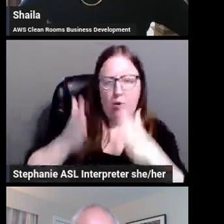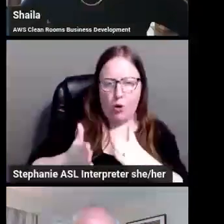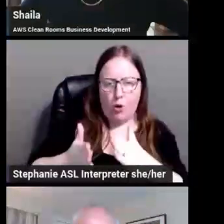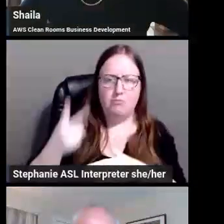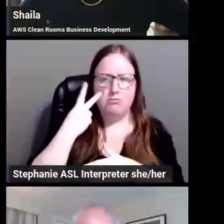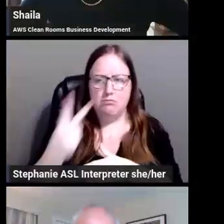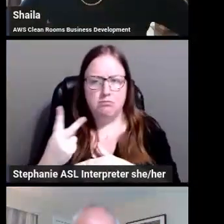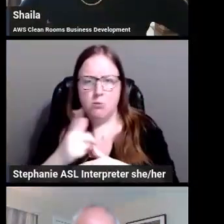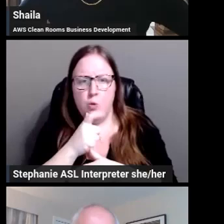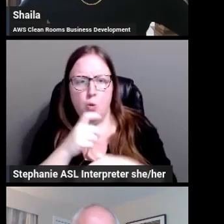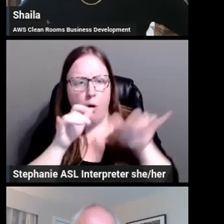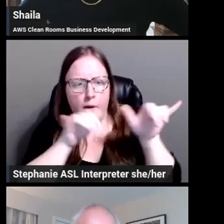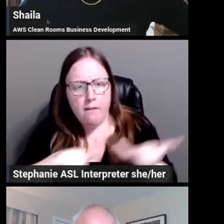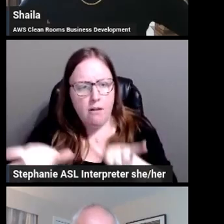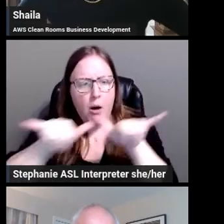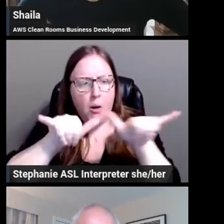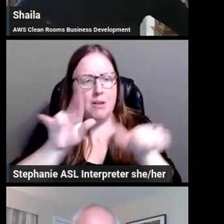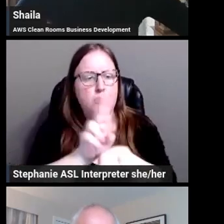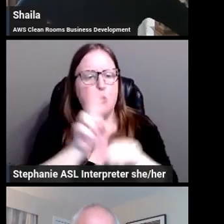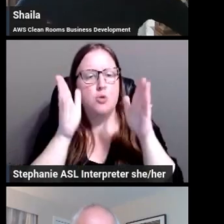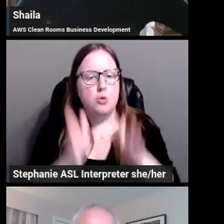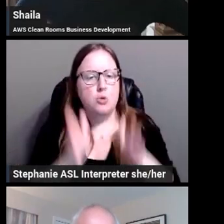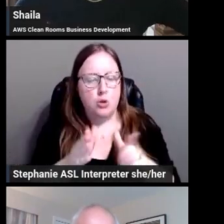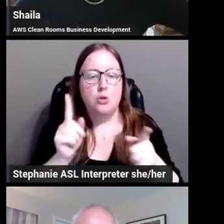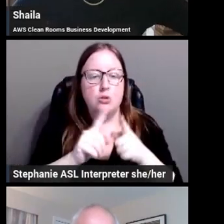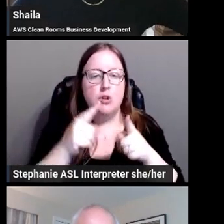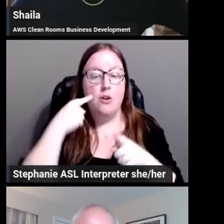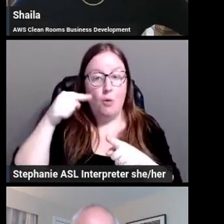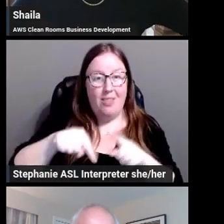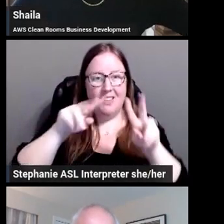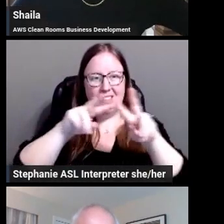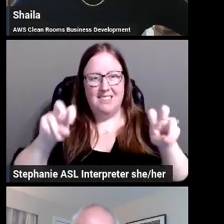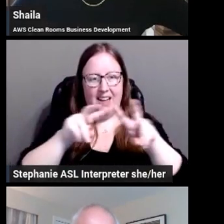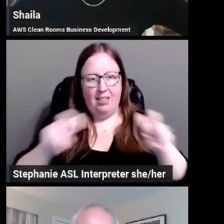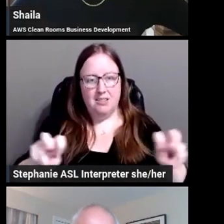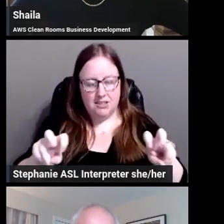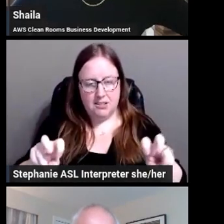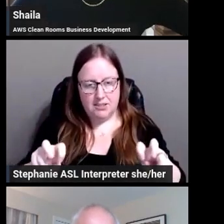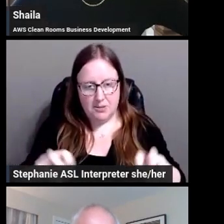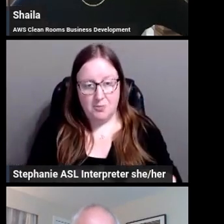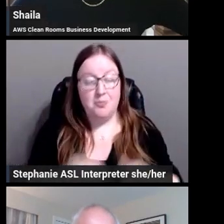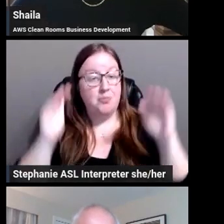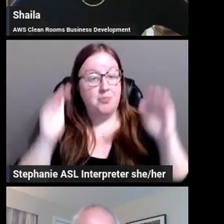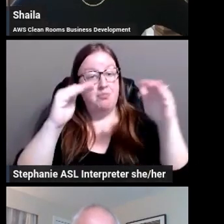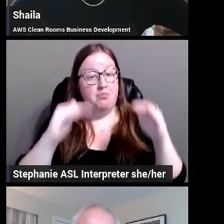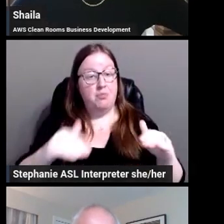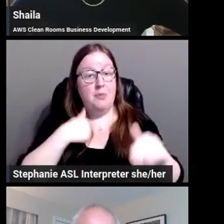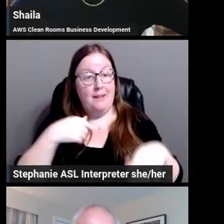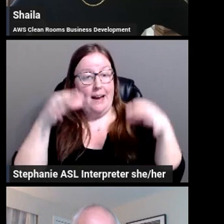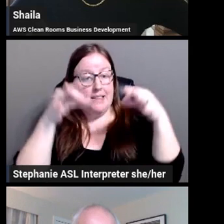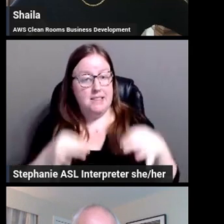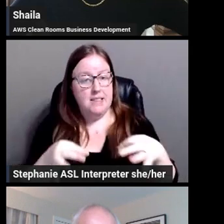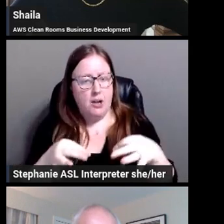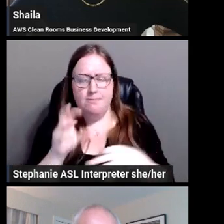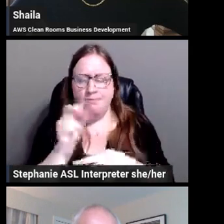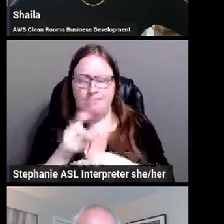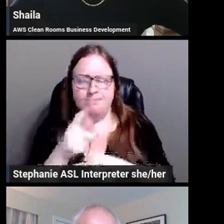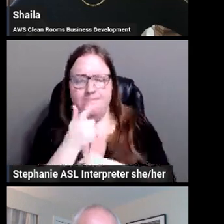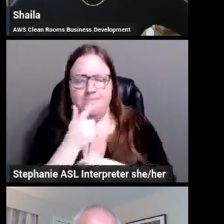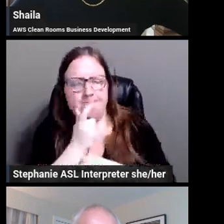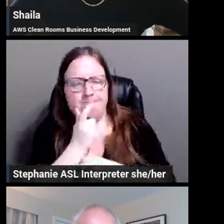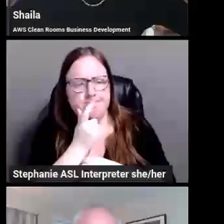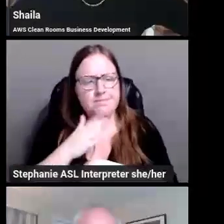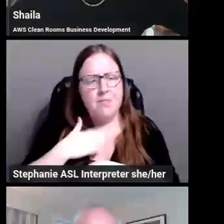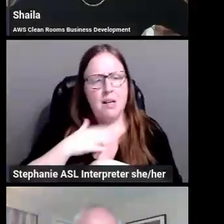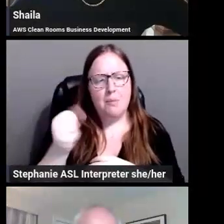our common users are in order to perform this analysis. Next, I decide what parts of my schema